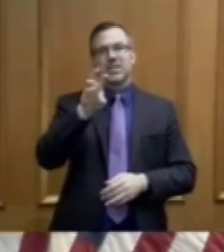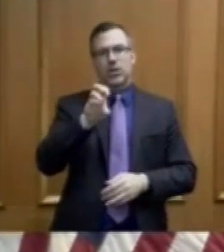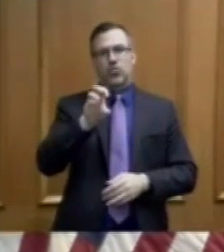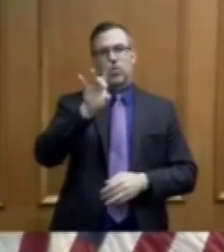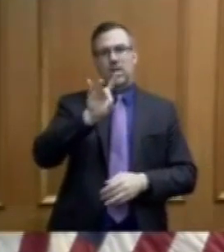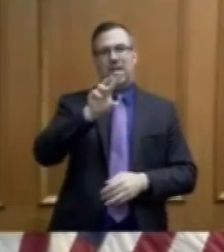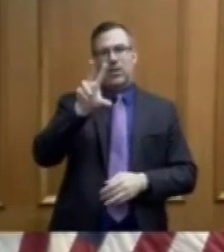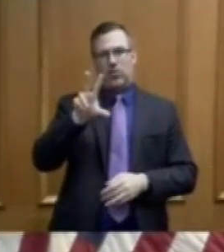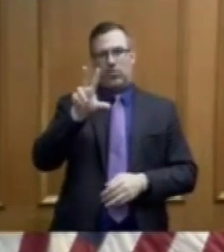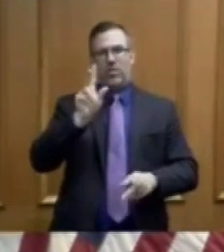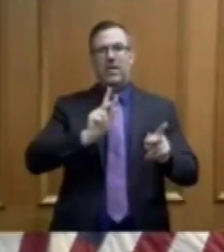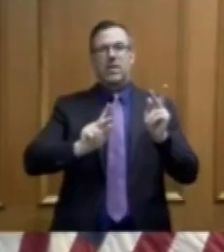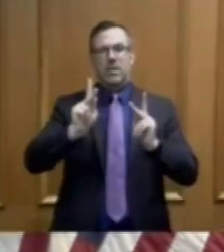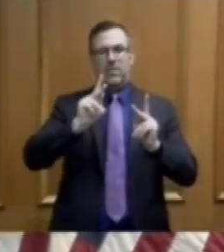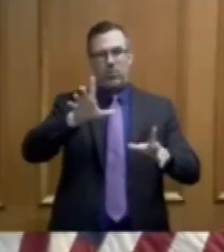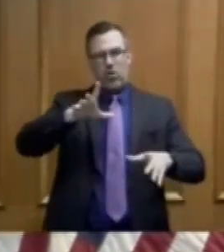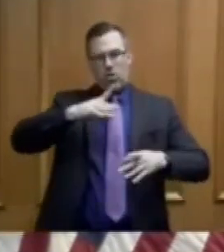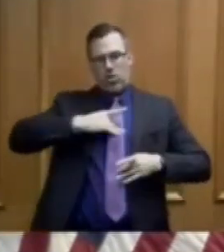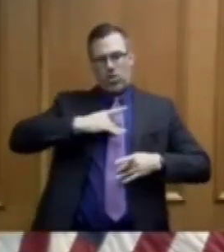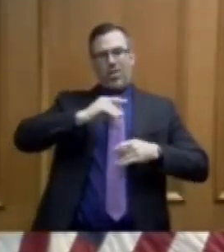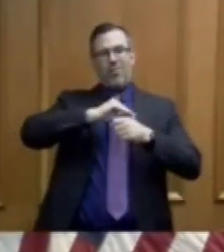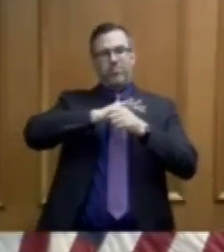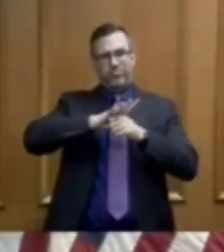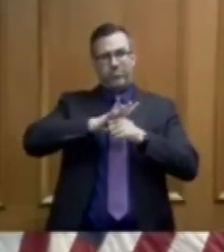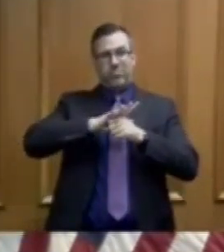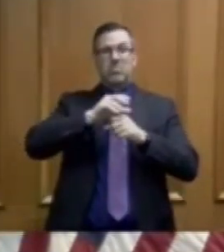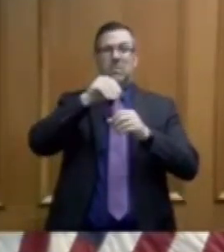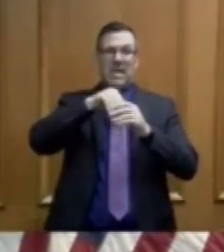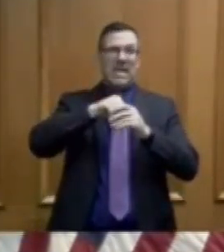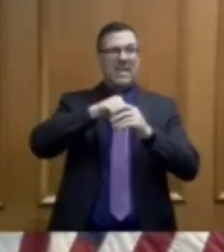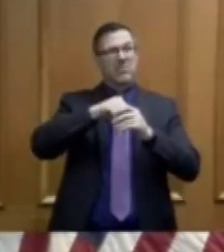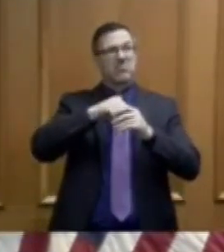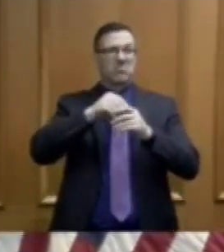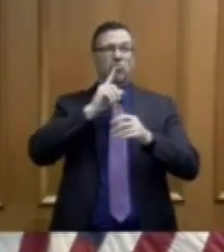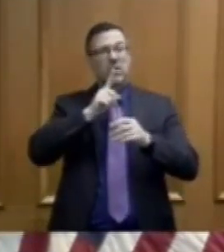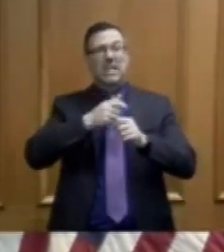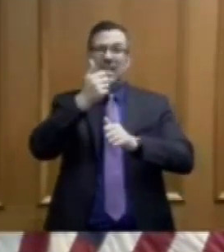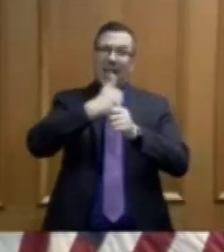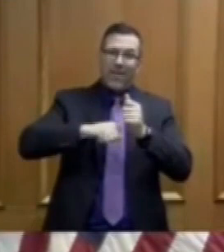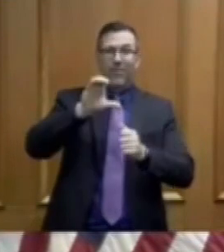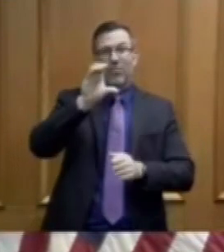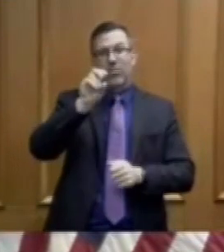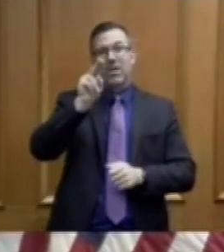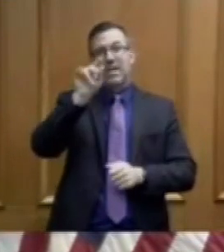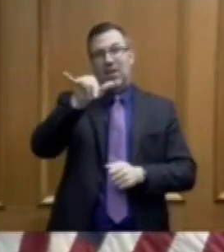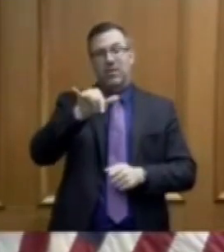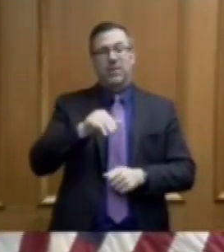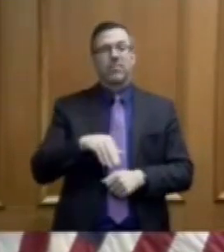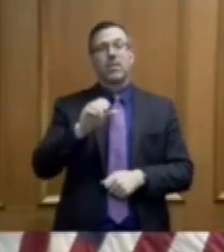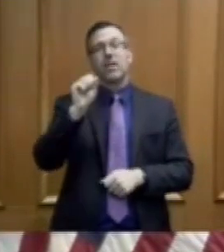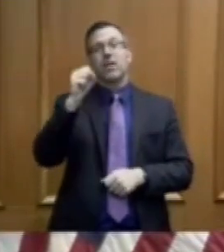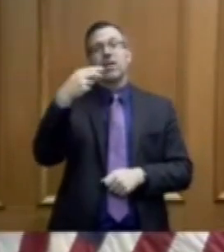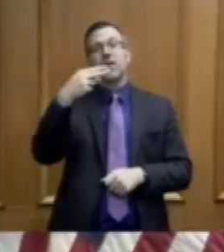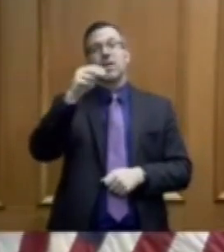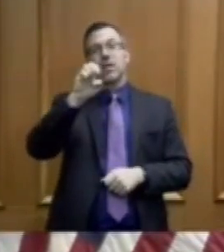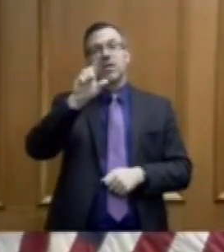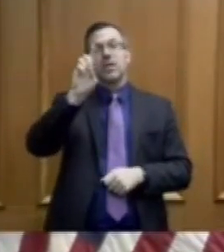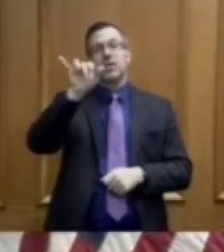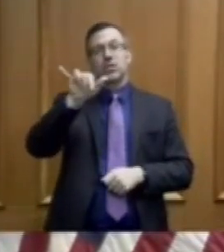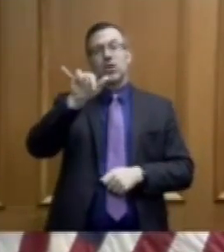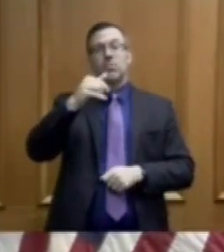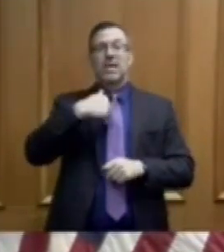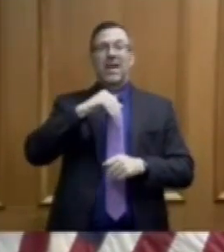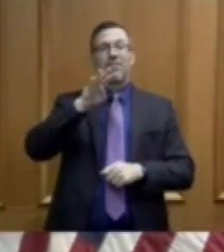2,683 cases in virtually every county of the state. Shelby remains the leader at